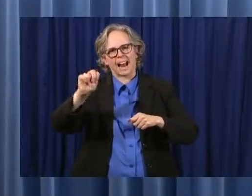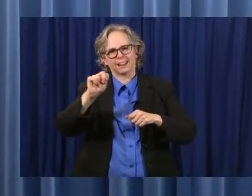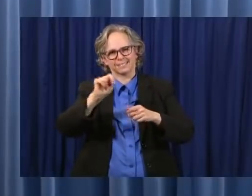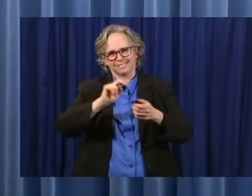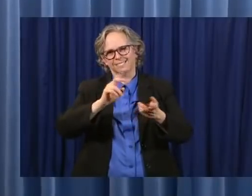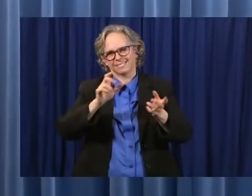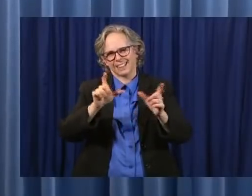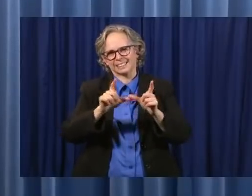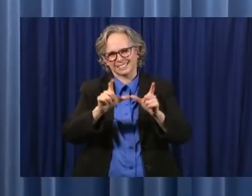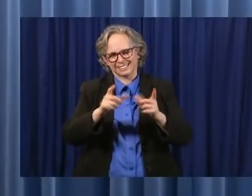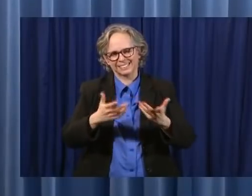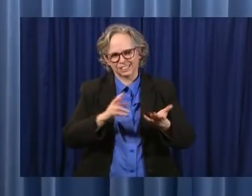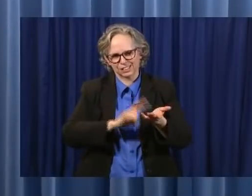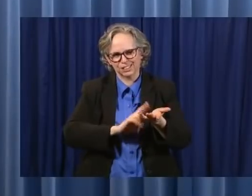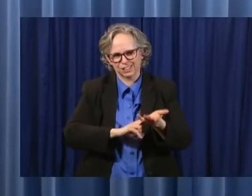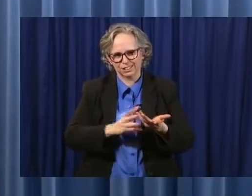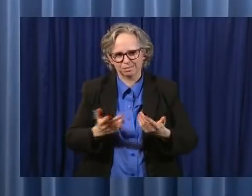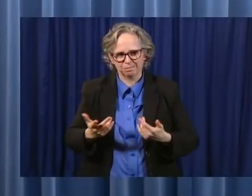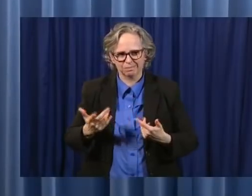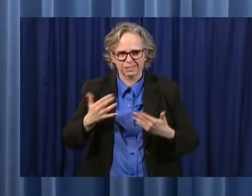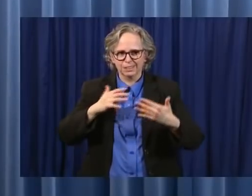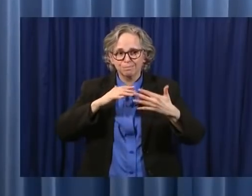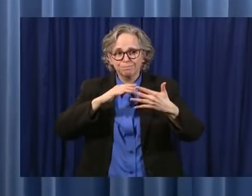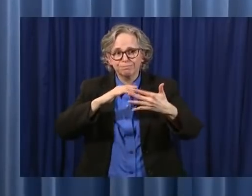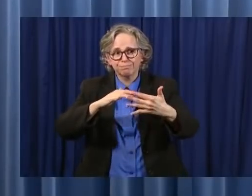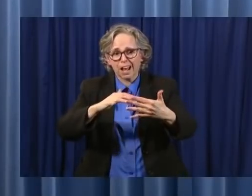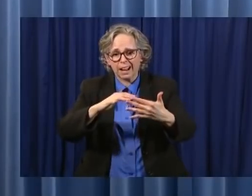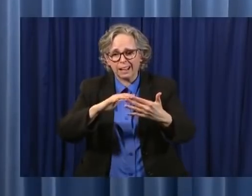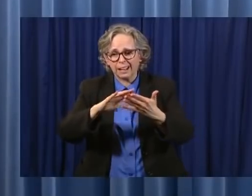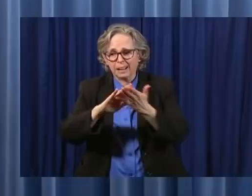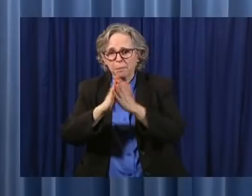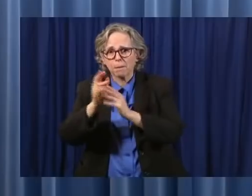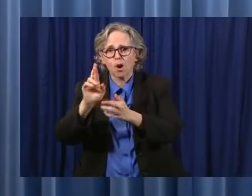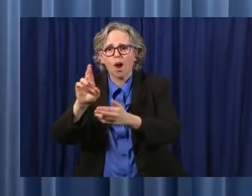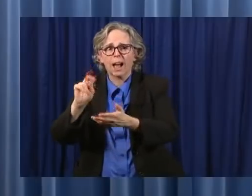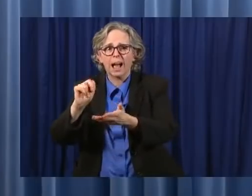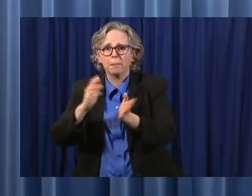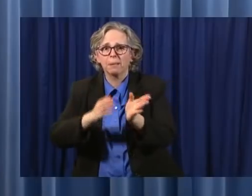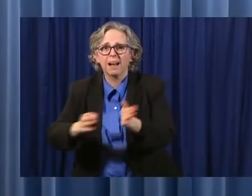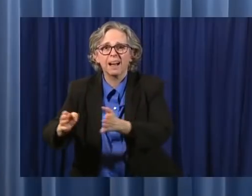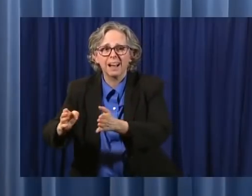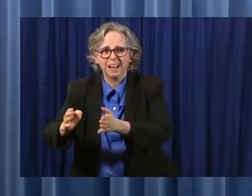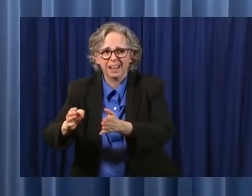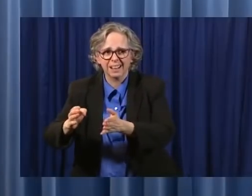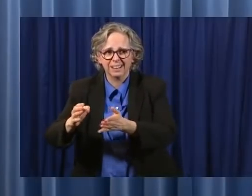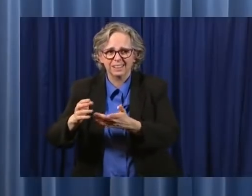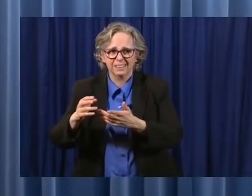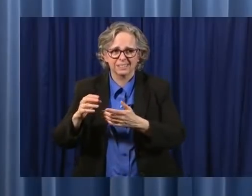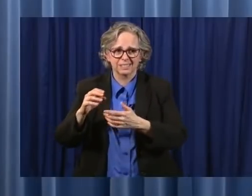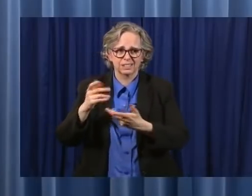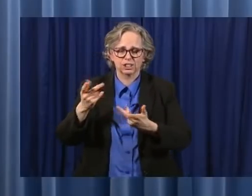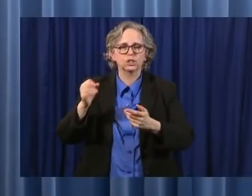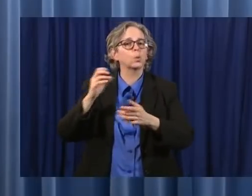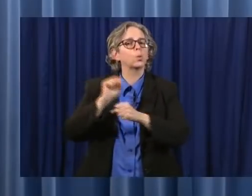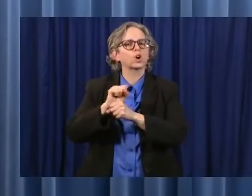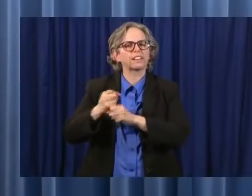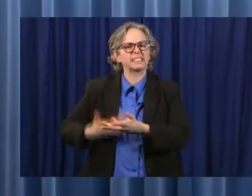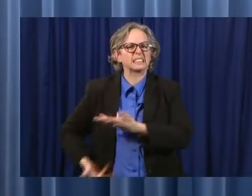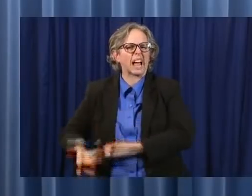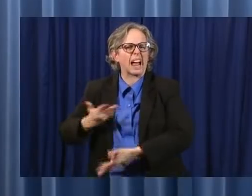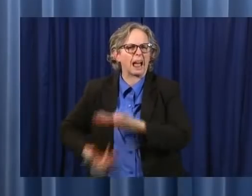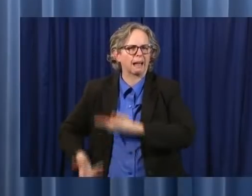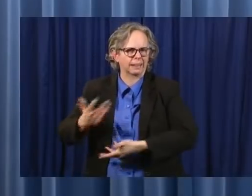RN. She was most recently working in the pill call area in the dialysis division. She leaves 3